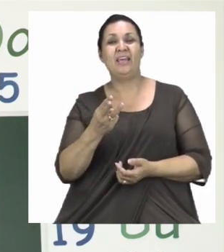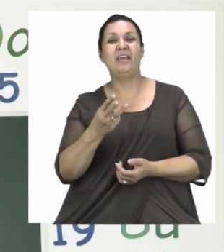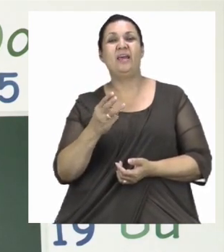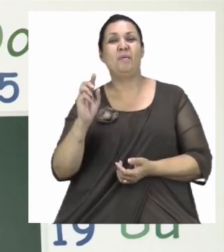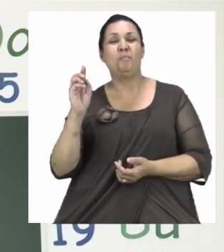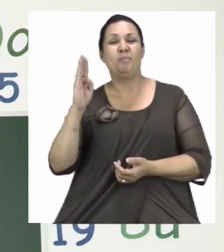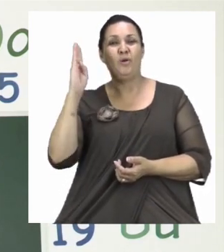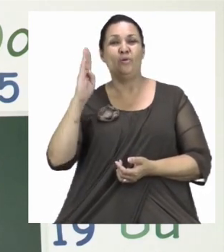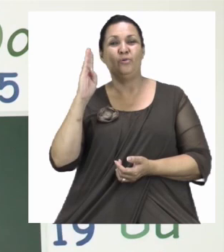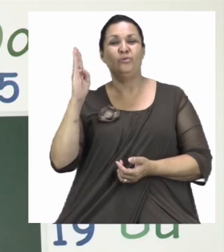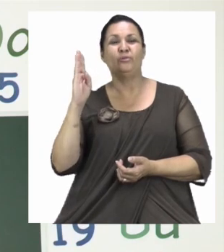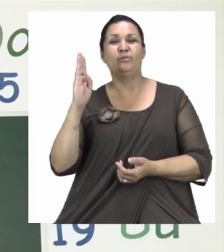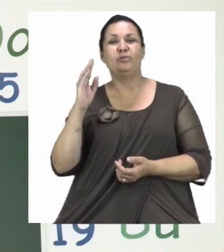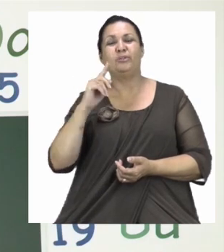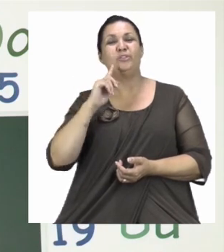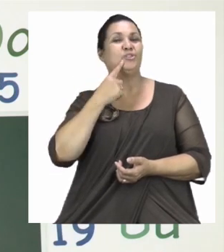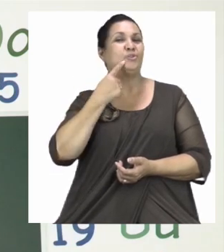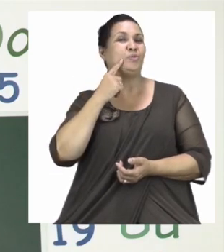1,